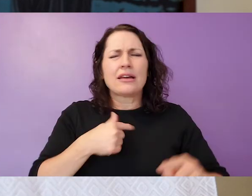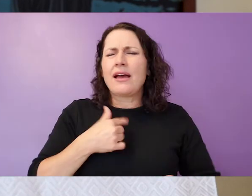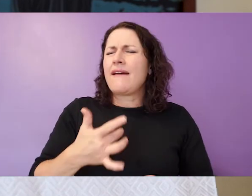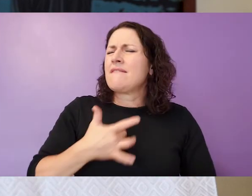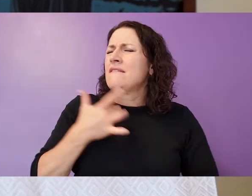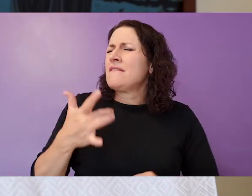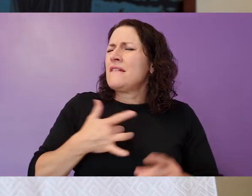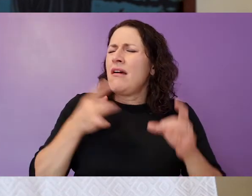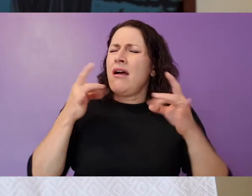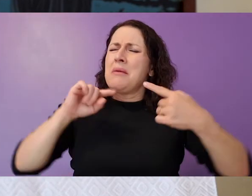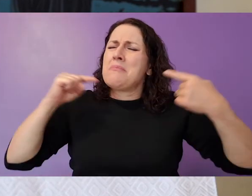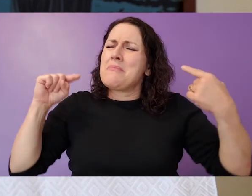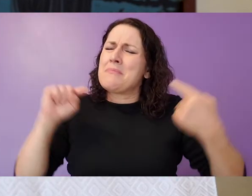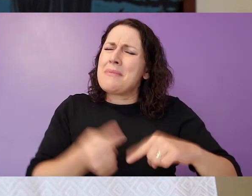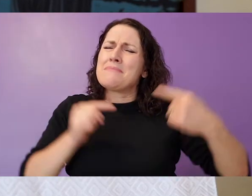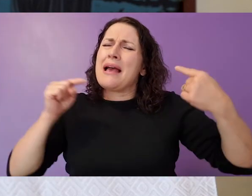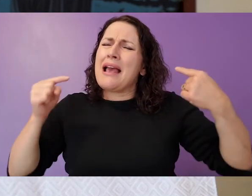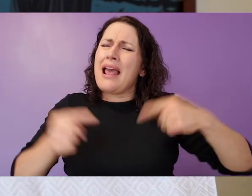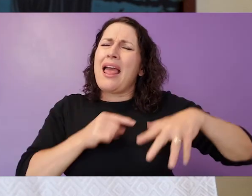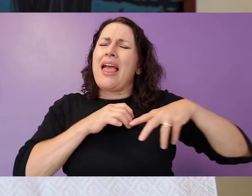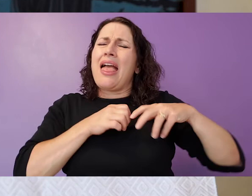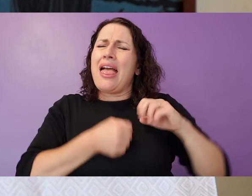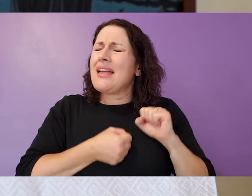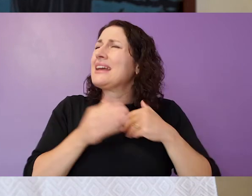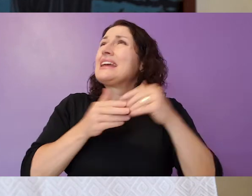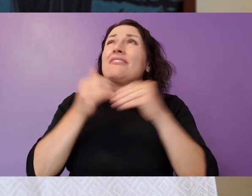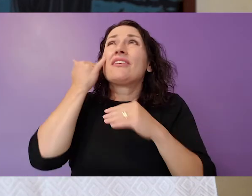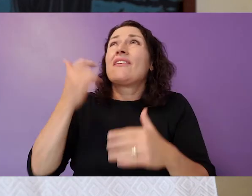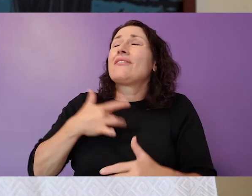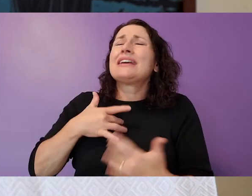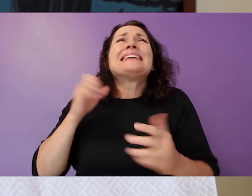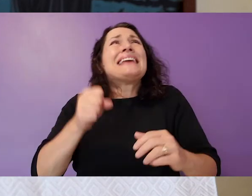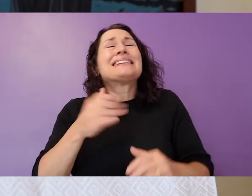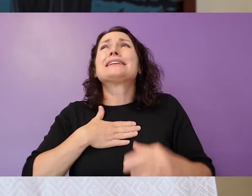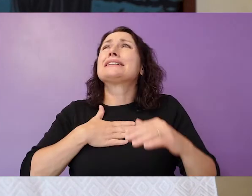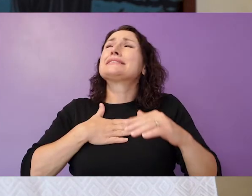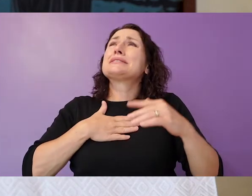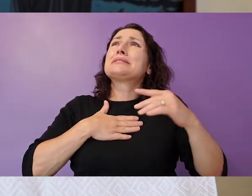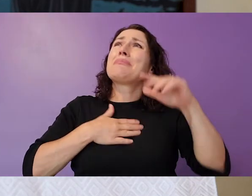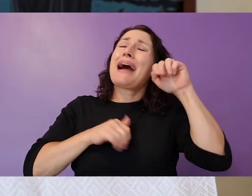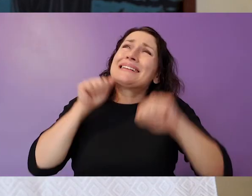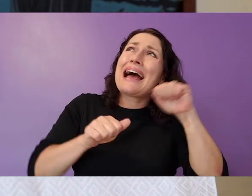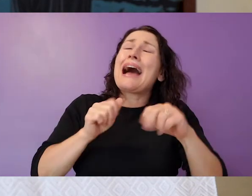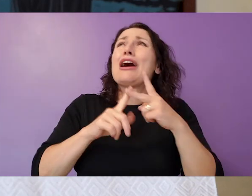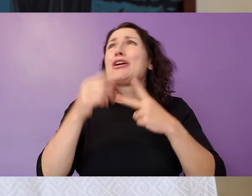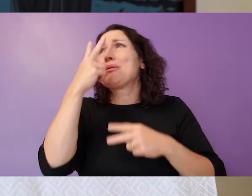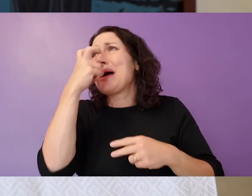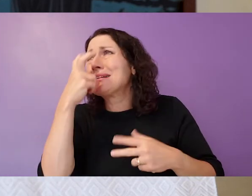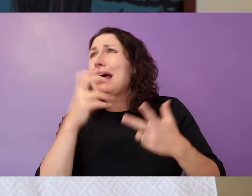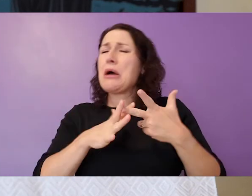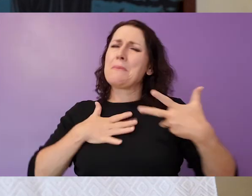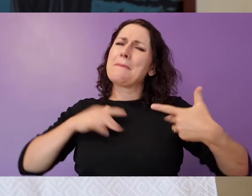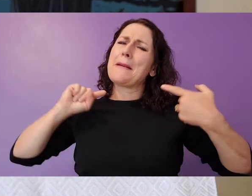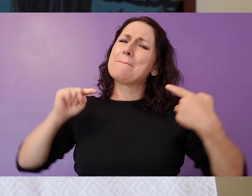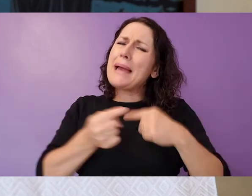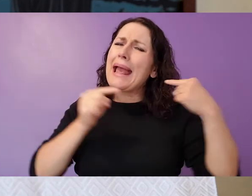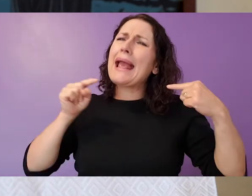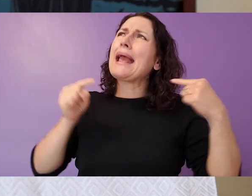feel like I don't trust you. It's my doubt, it's my pain that allows me to